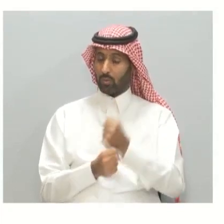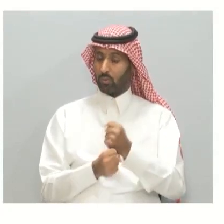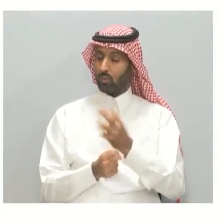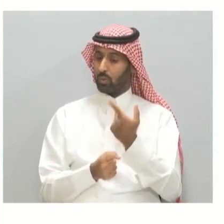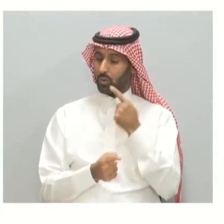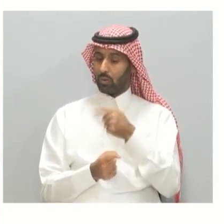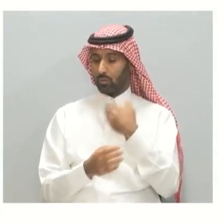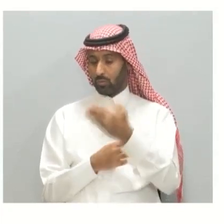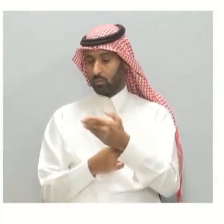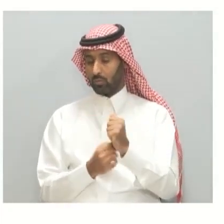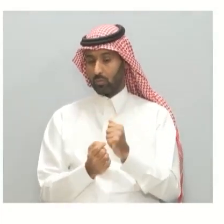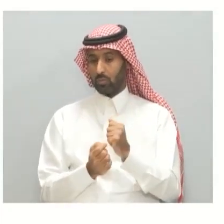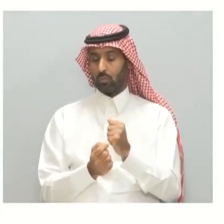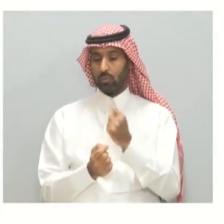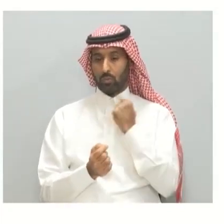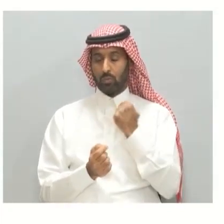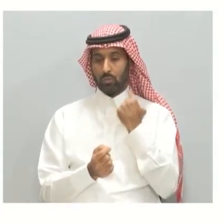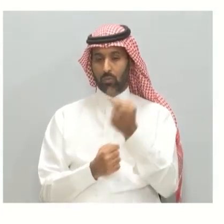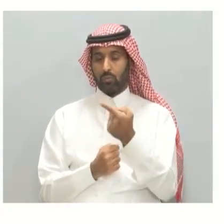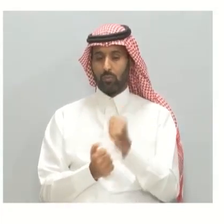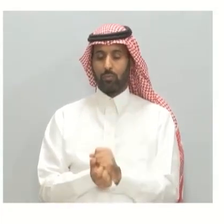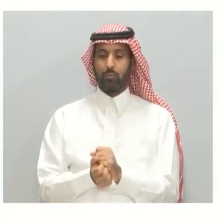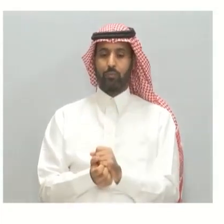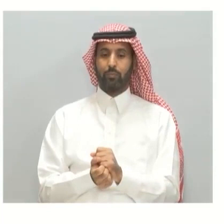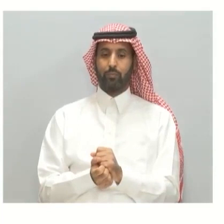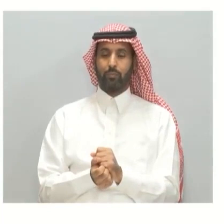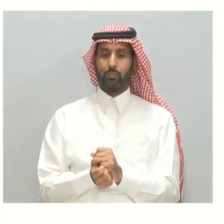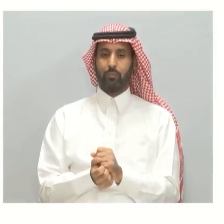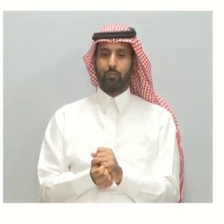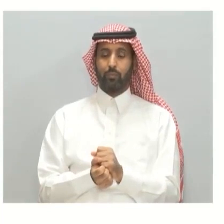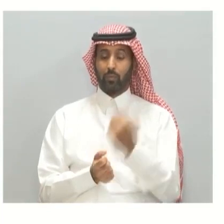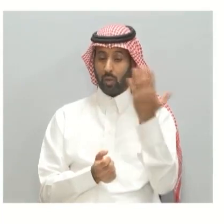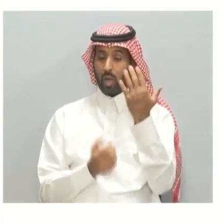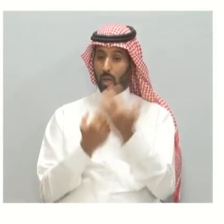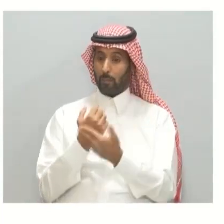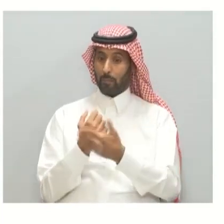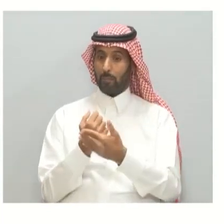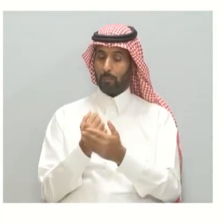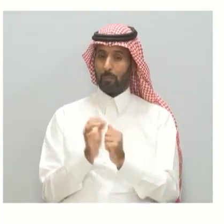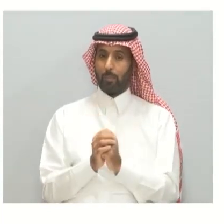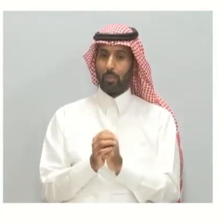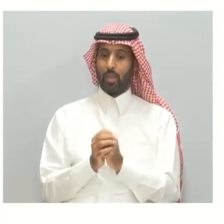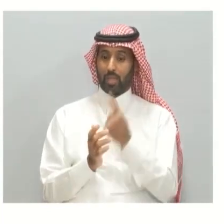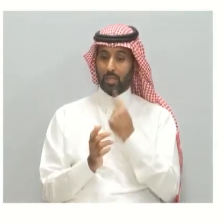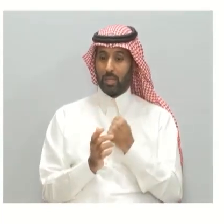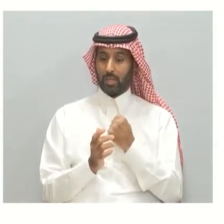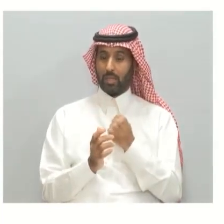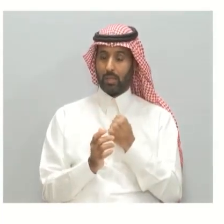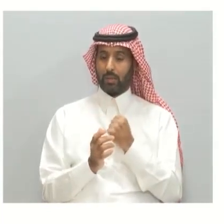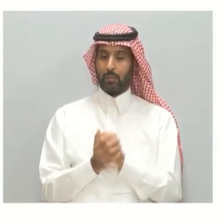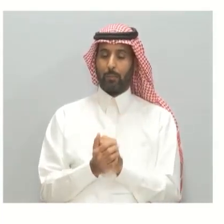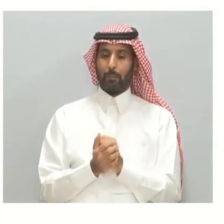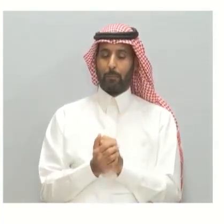are the personal characteristics should an arborist have, as he mentioned in this